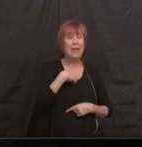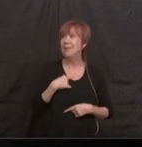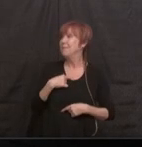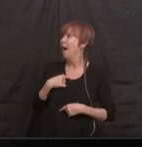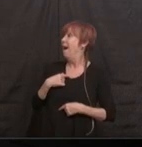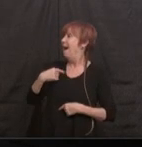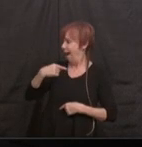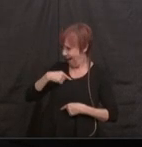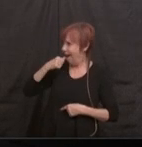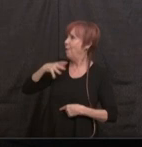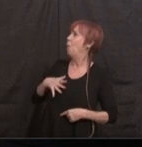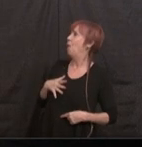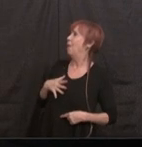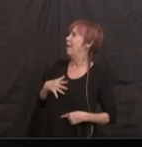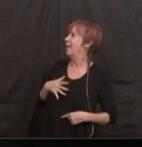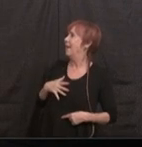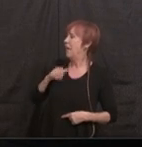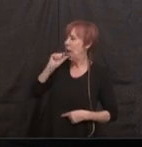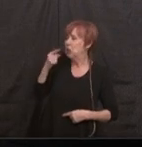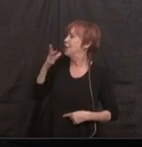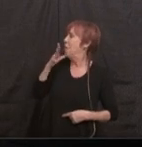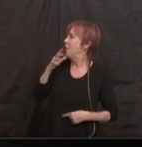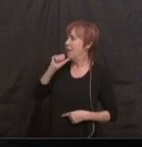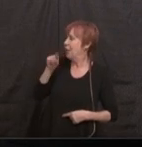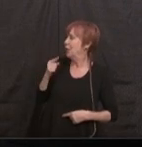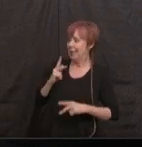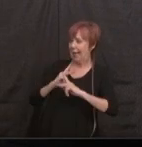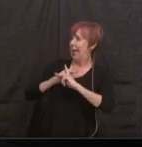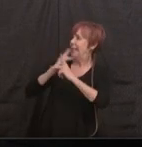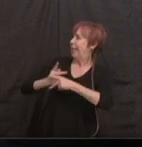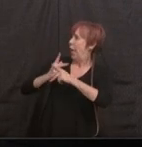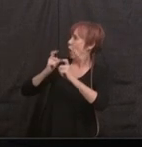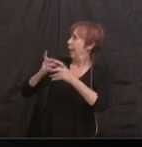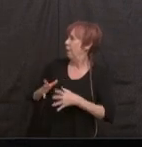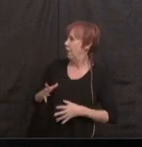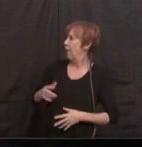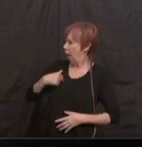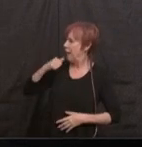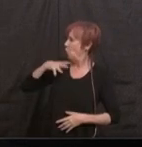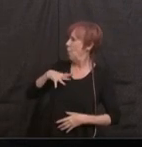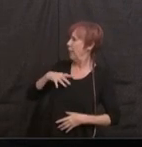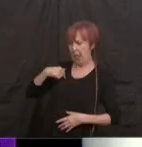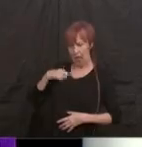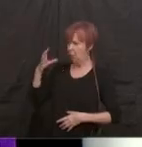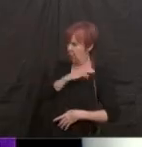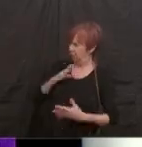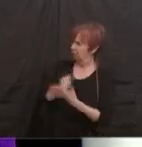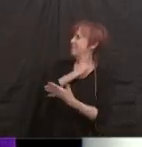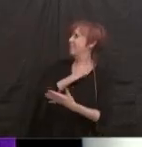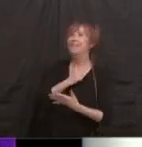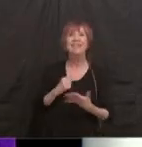not just a caregiver, I'm a woman. Right? And I'm going to step into my power. So I, for me, it's